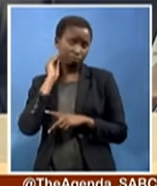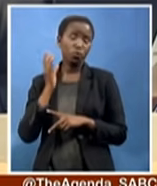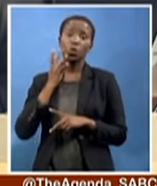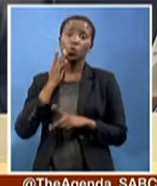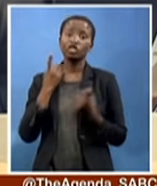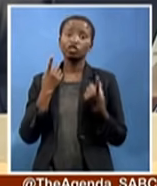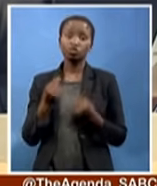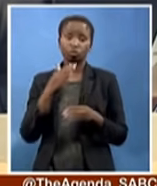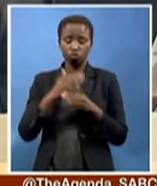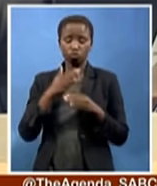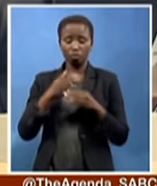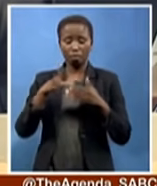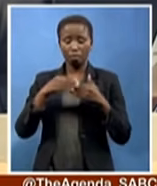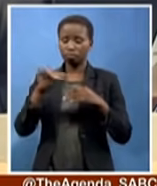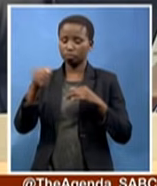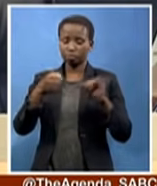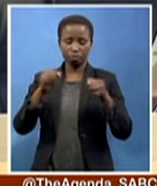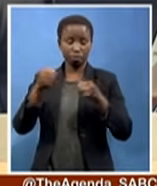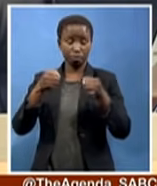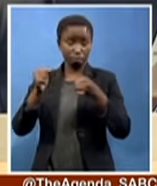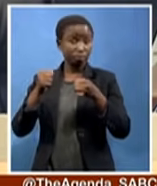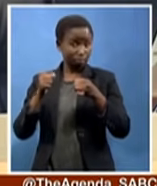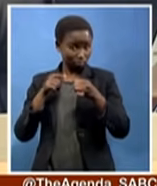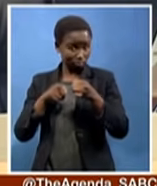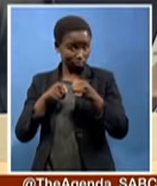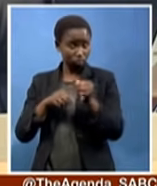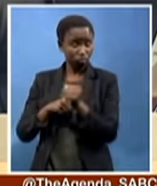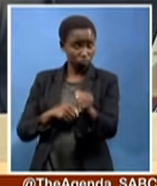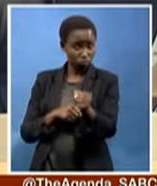positions is not unique to the ANC.